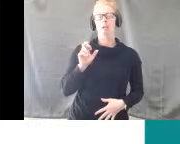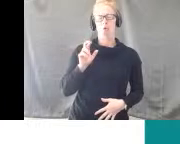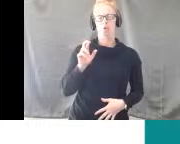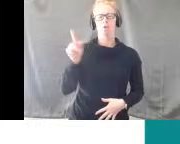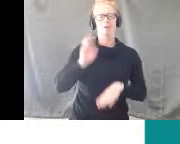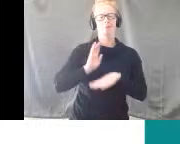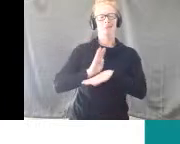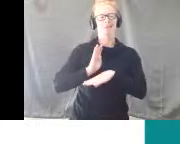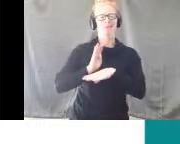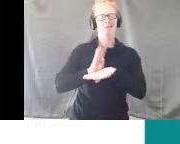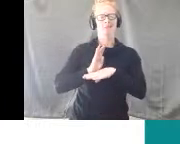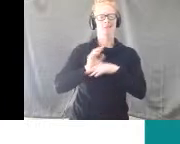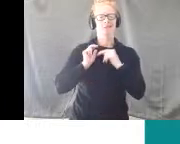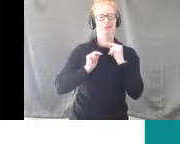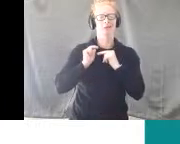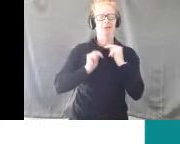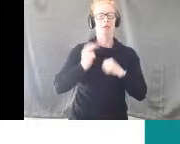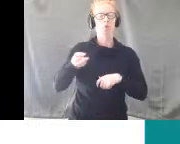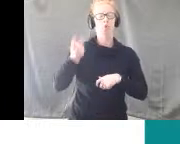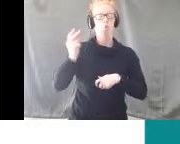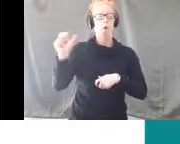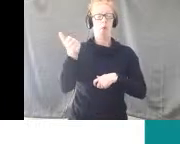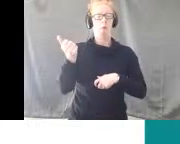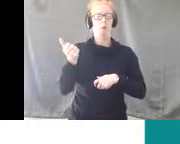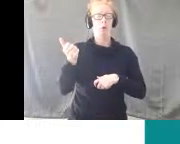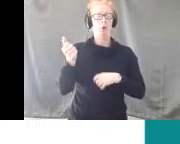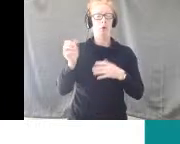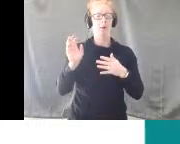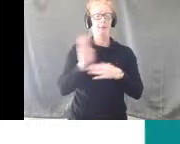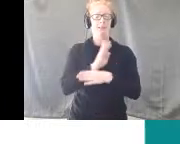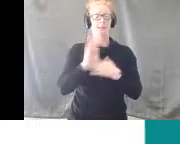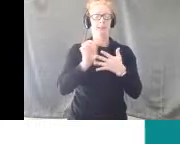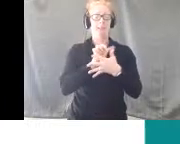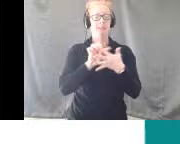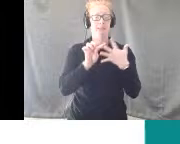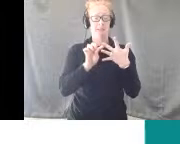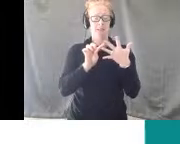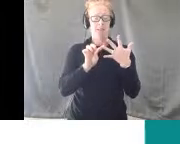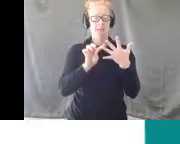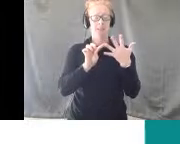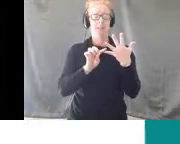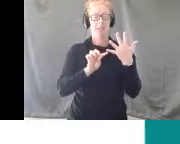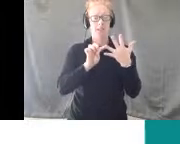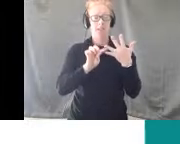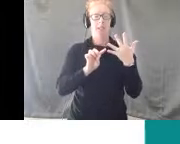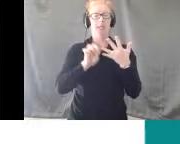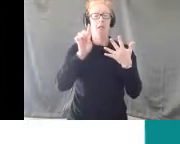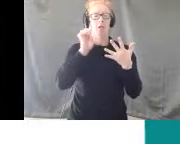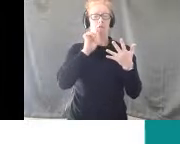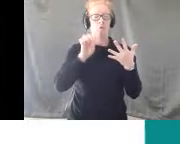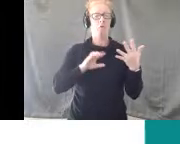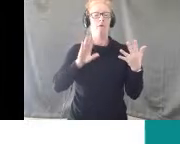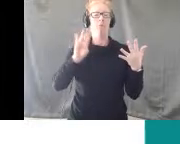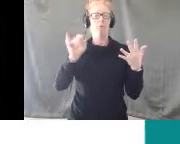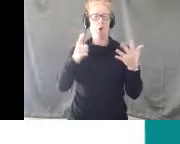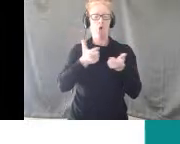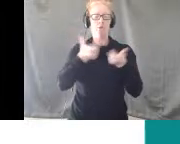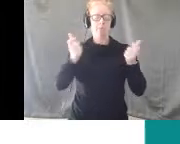2 businesses that use the river for derrick barges and other